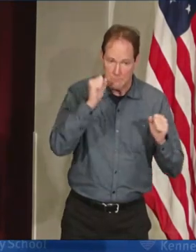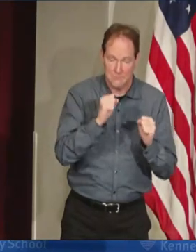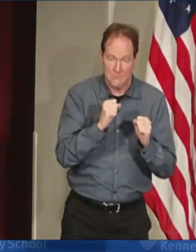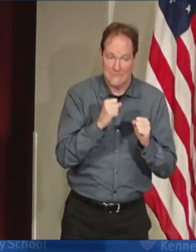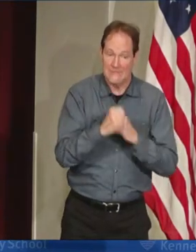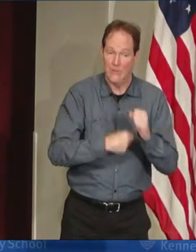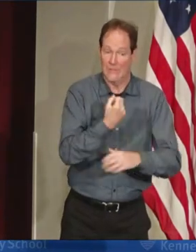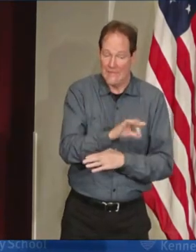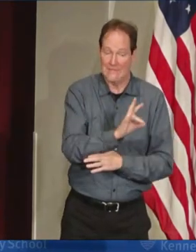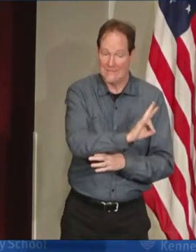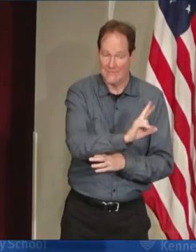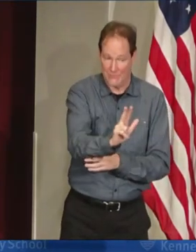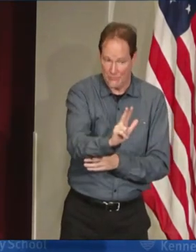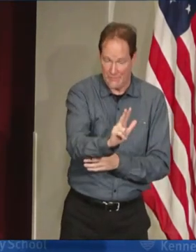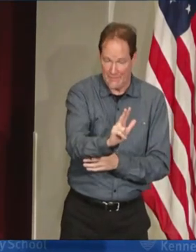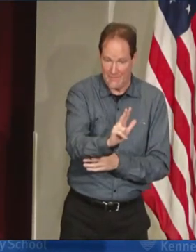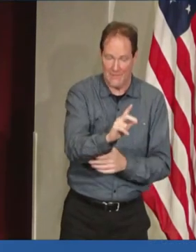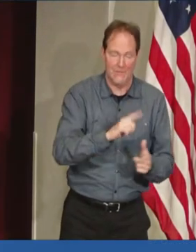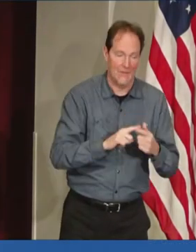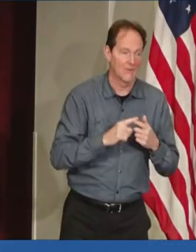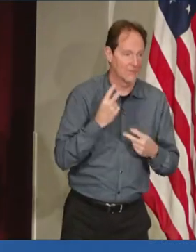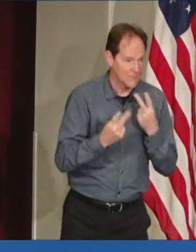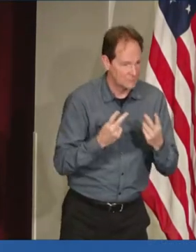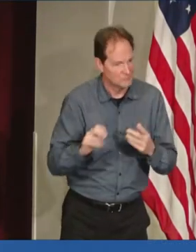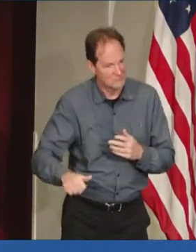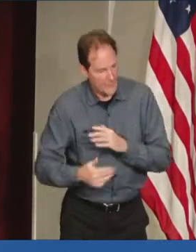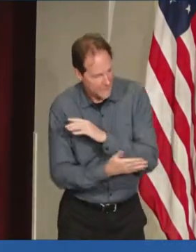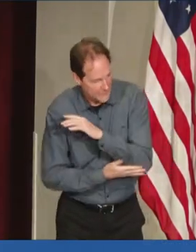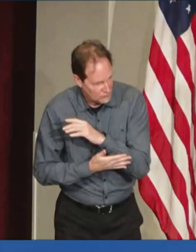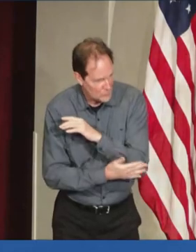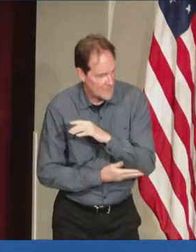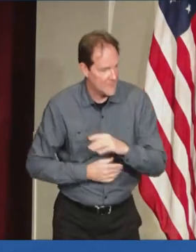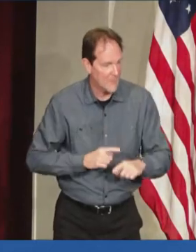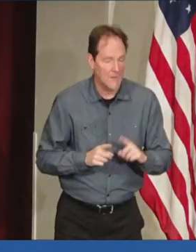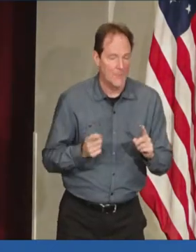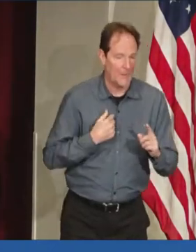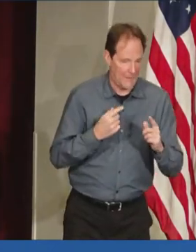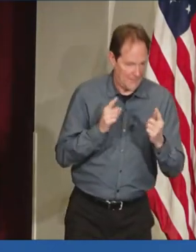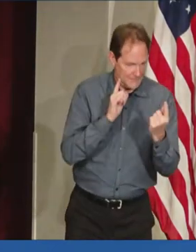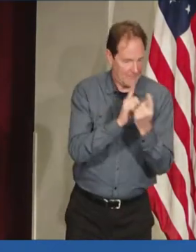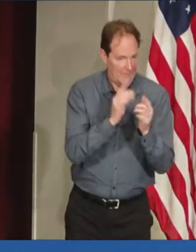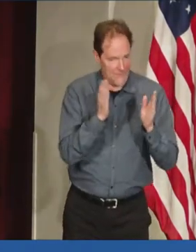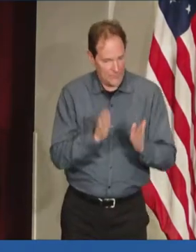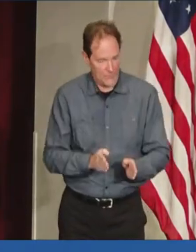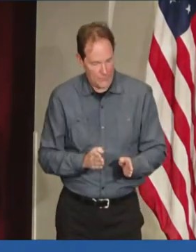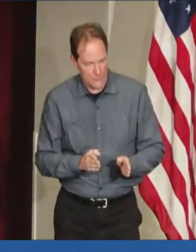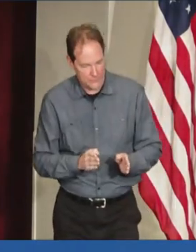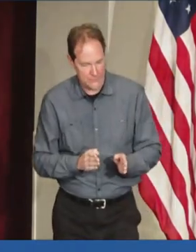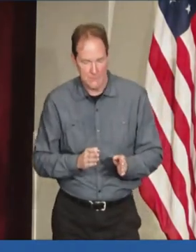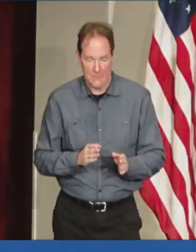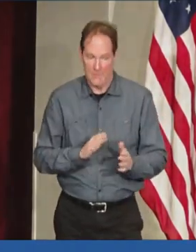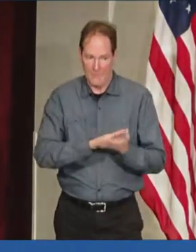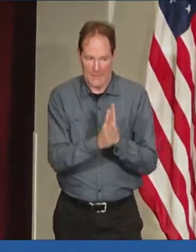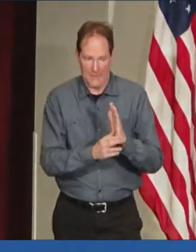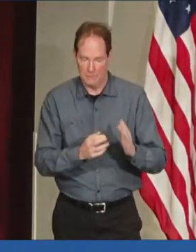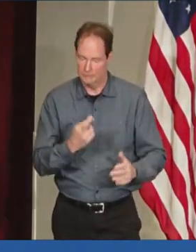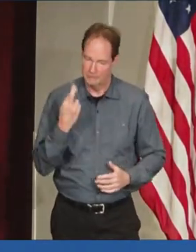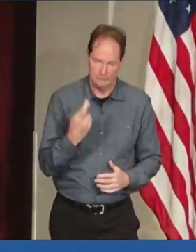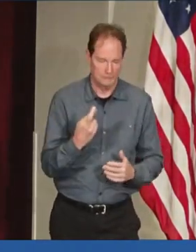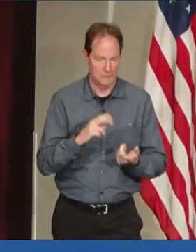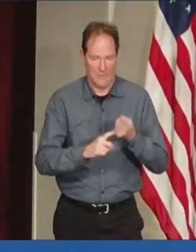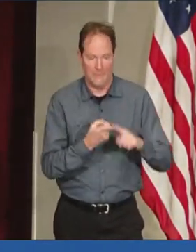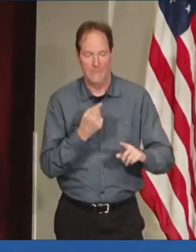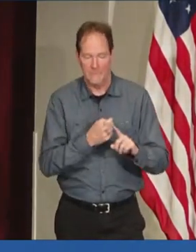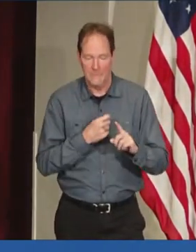1973. And then I visited a couple of other countries. But I met a person who later became one of my best friends, who was